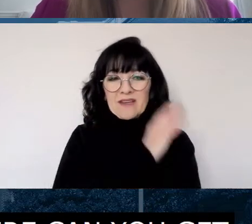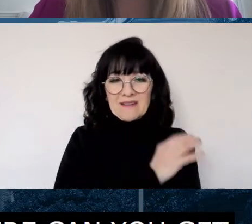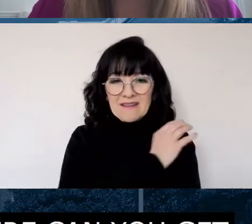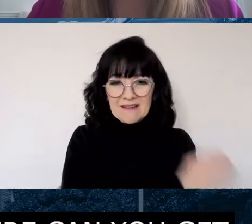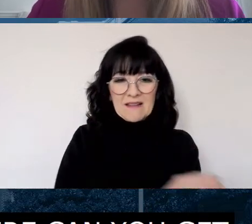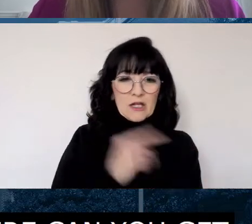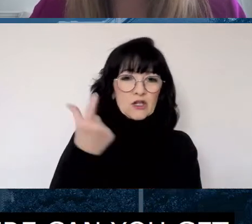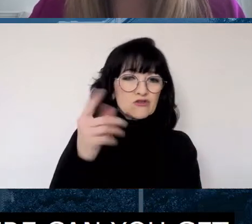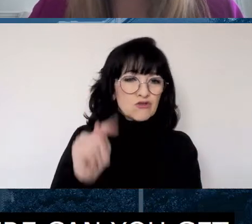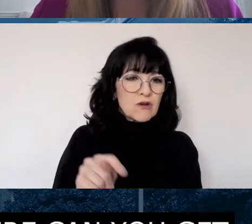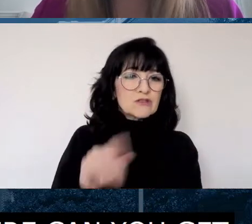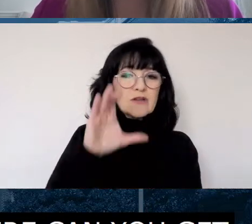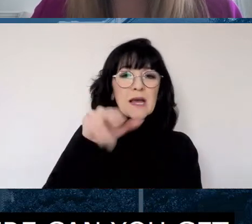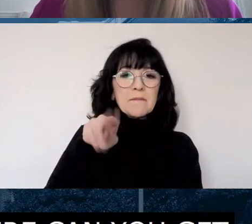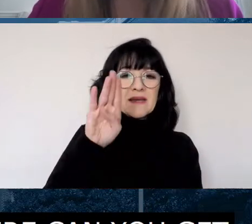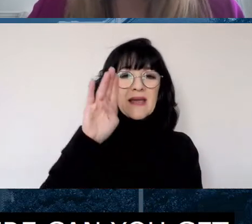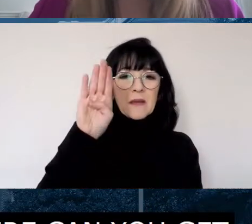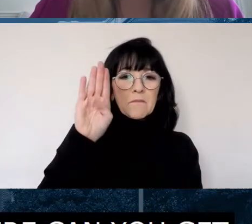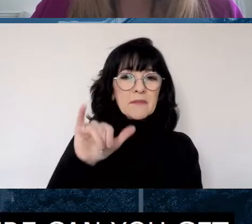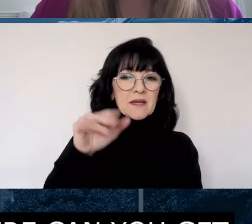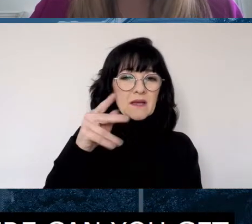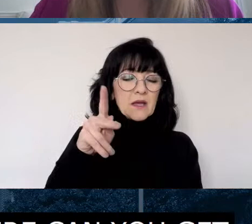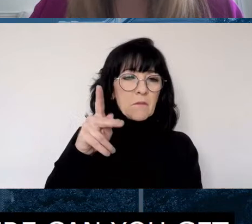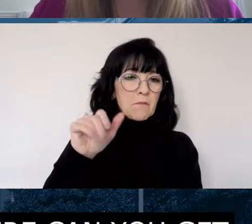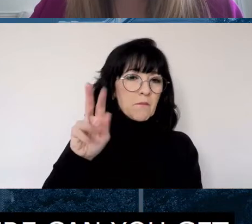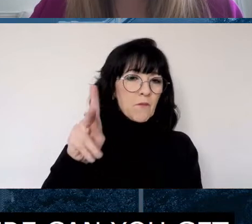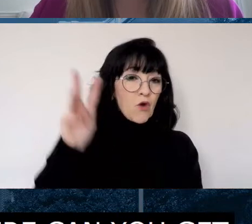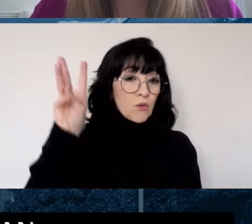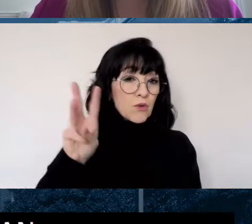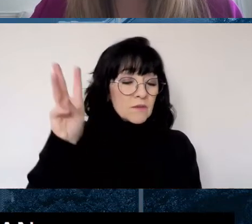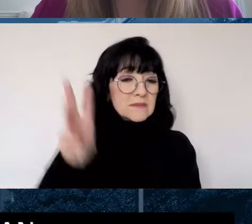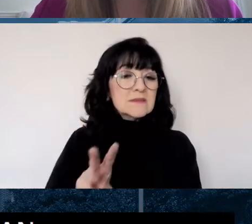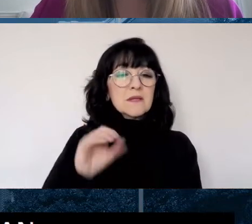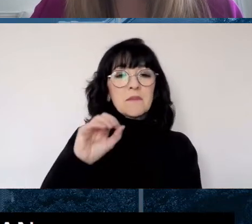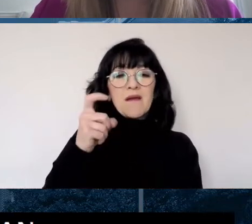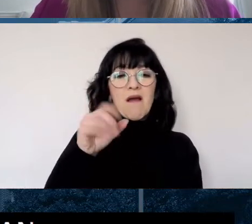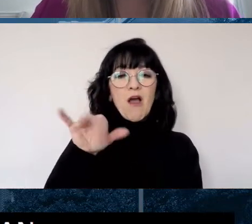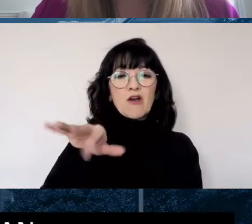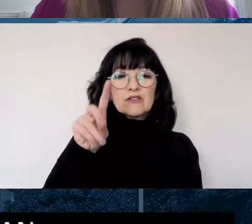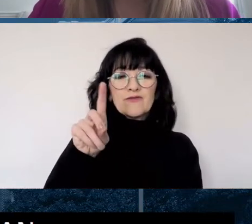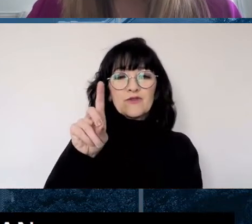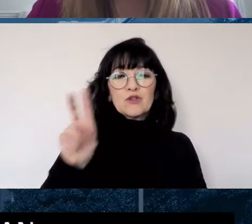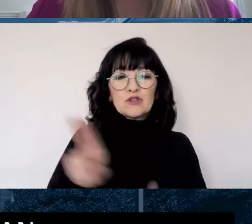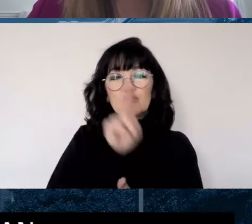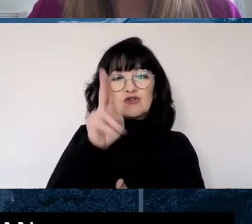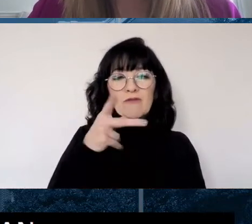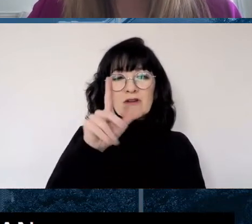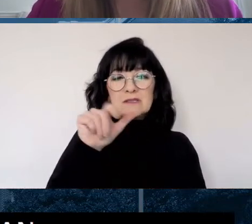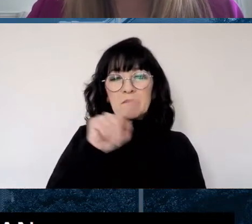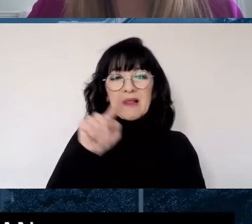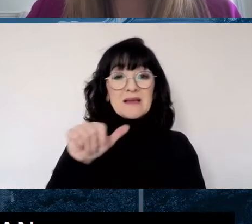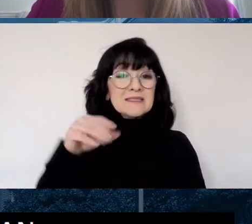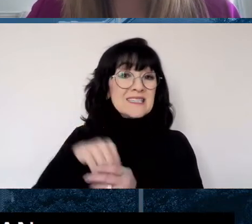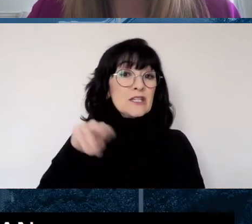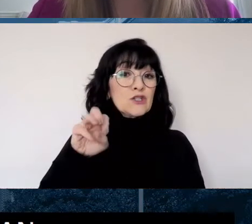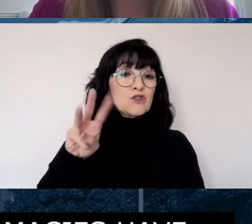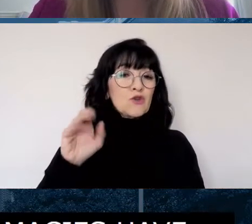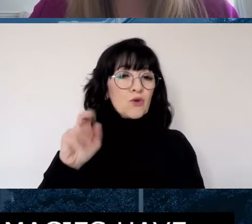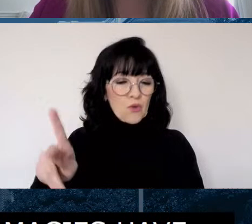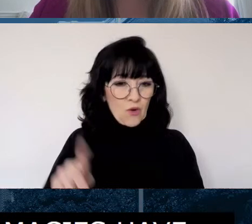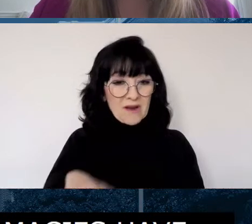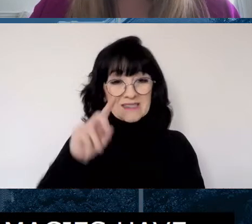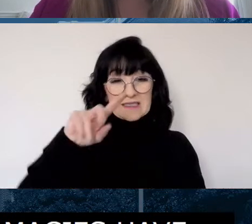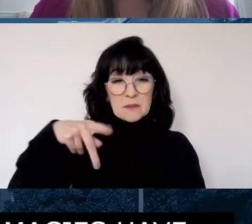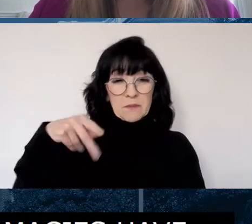a great place for people to get their boosters. Many primary care providers are administering the vaccine, as well as federally qualified